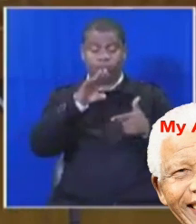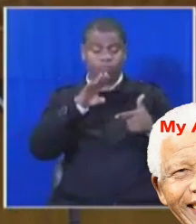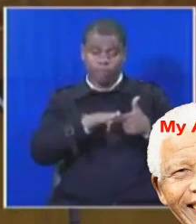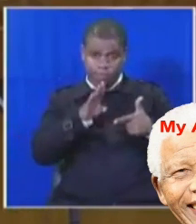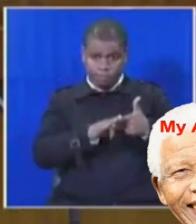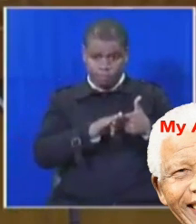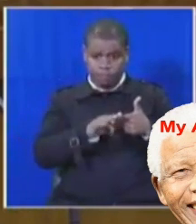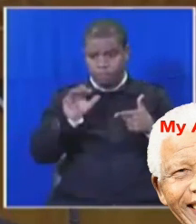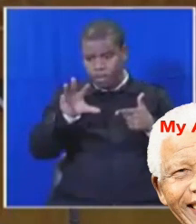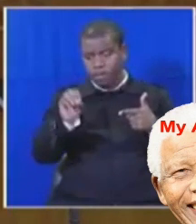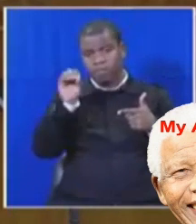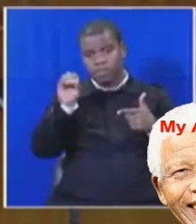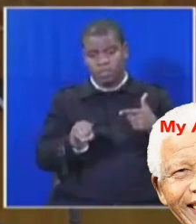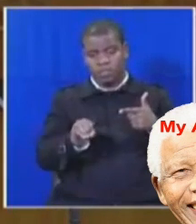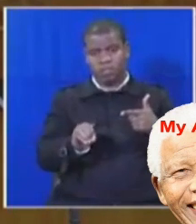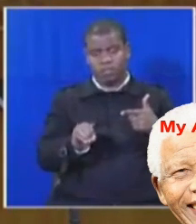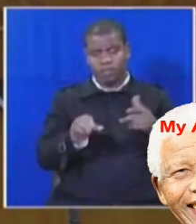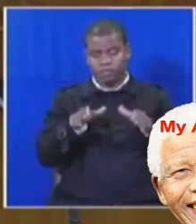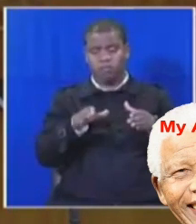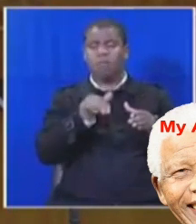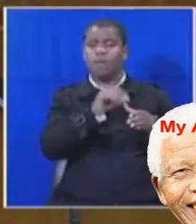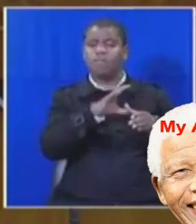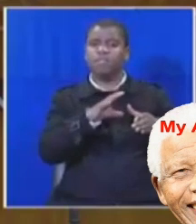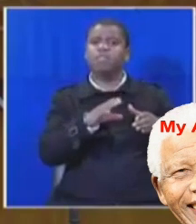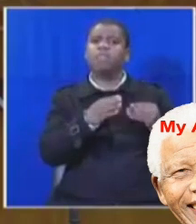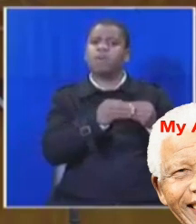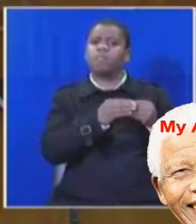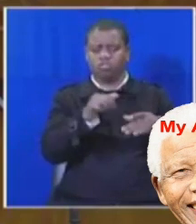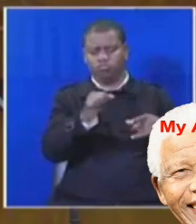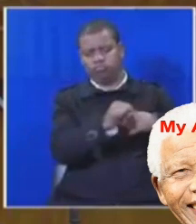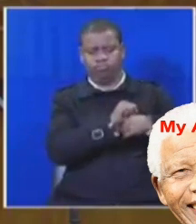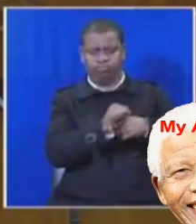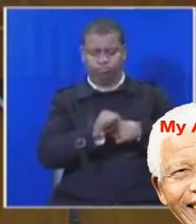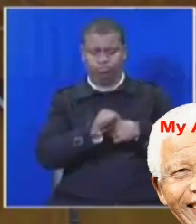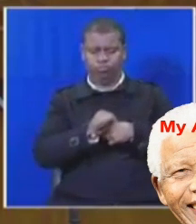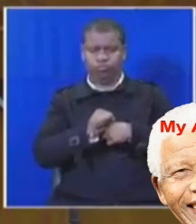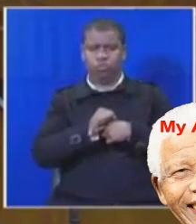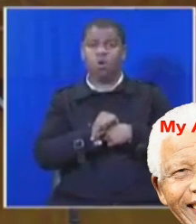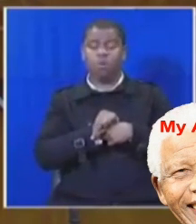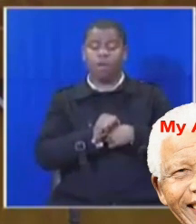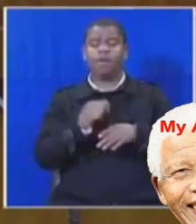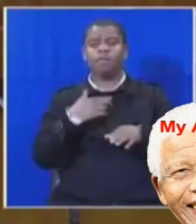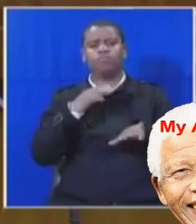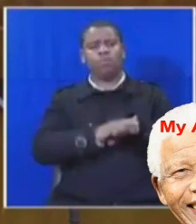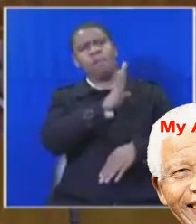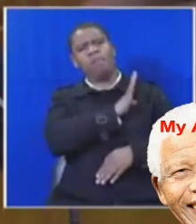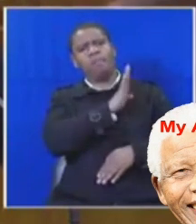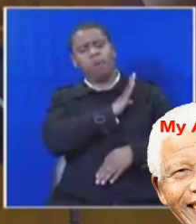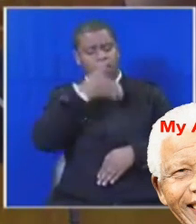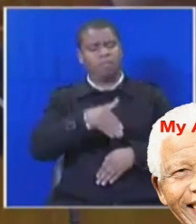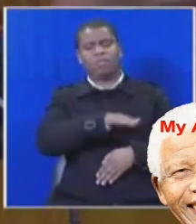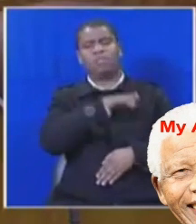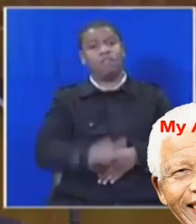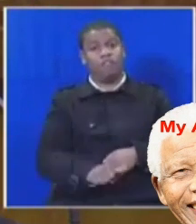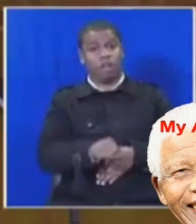90% of members of the ANC this side have been trained in terms of military, both inside and outside the country. If we were to move